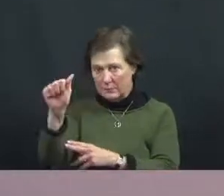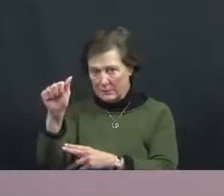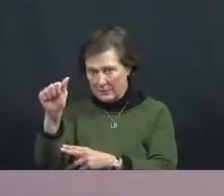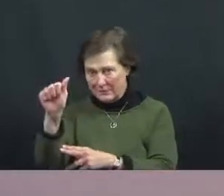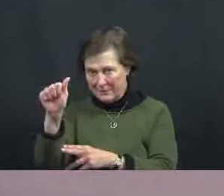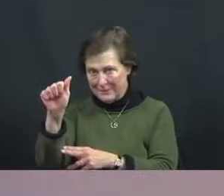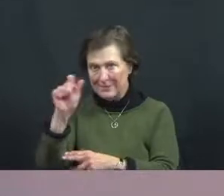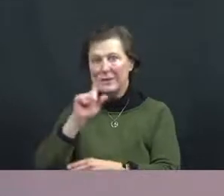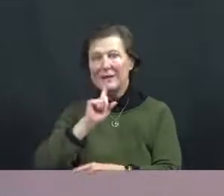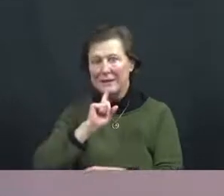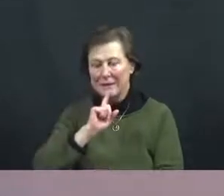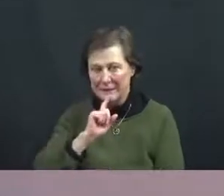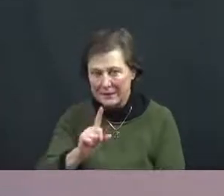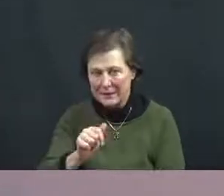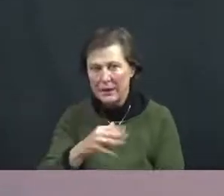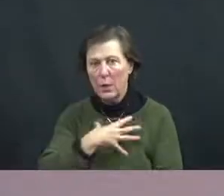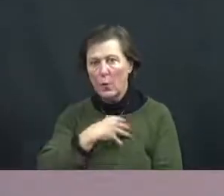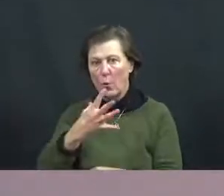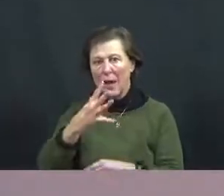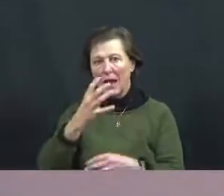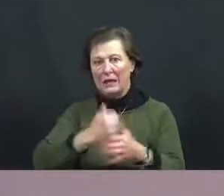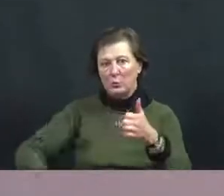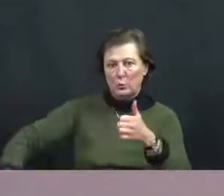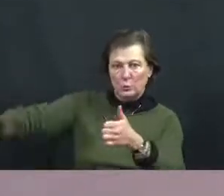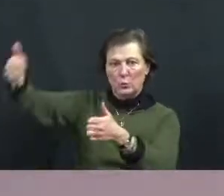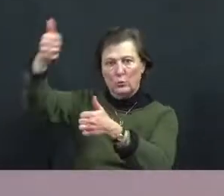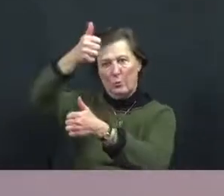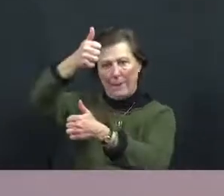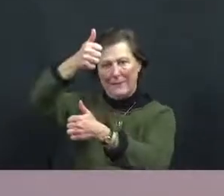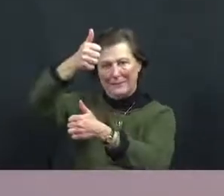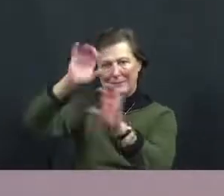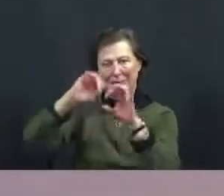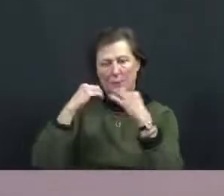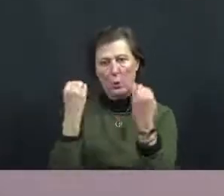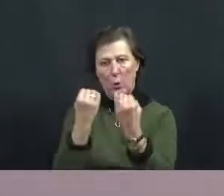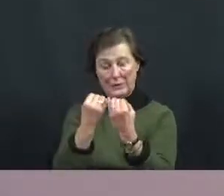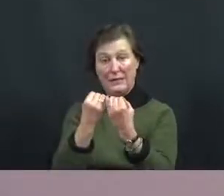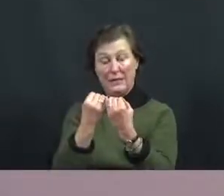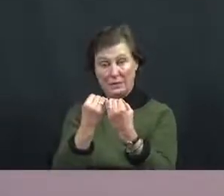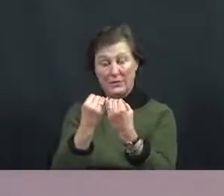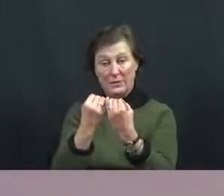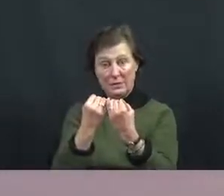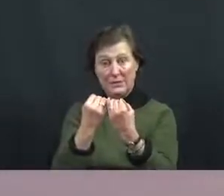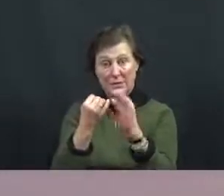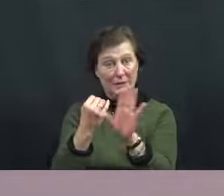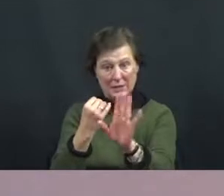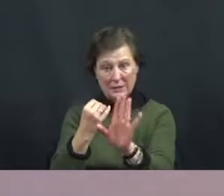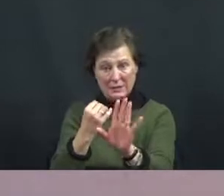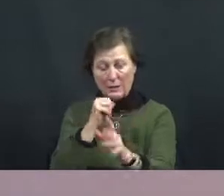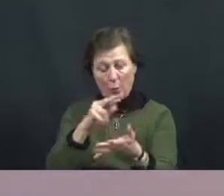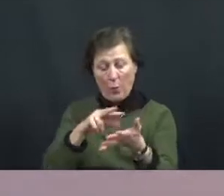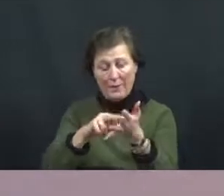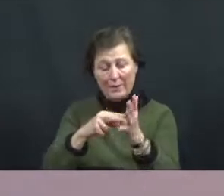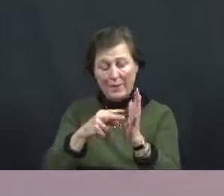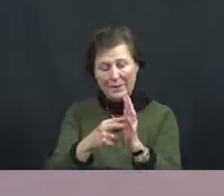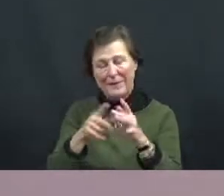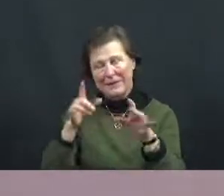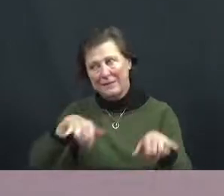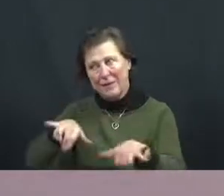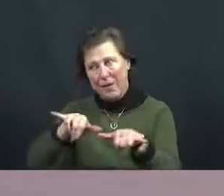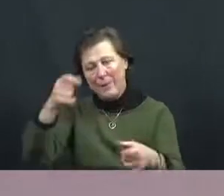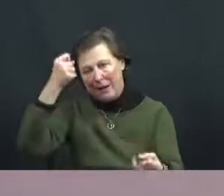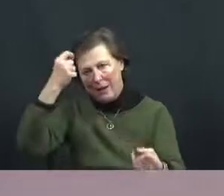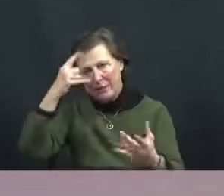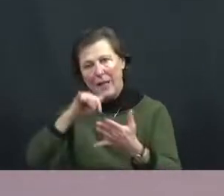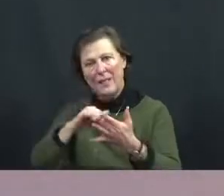Association is a white supremacist organization. Not meaning, as is commonly